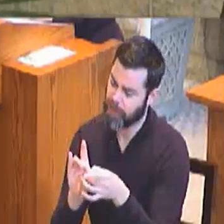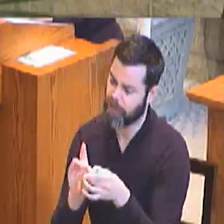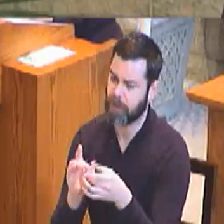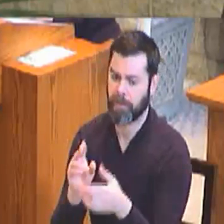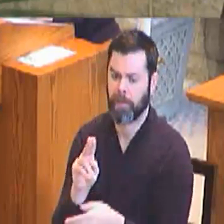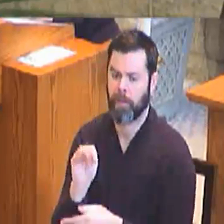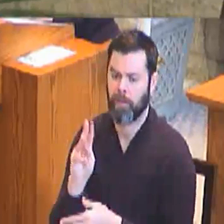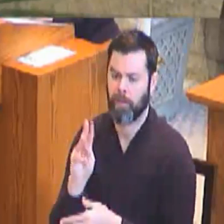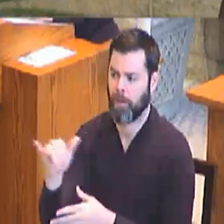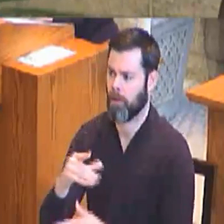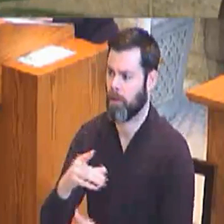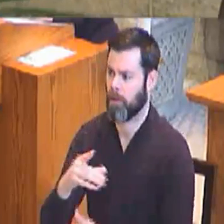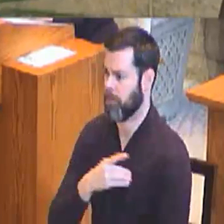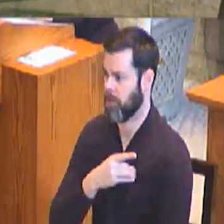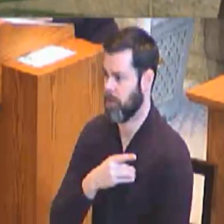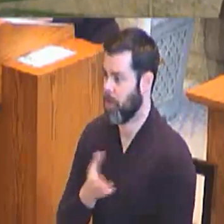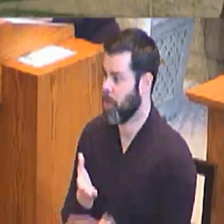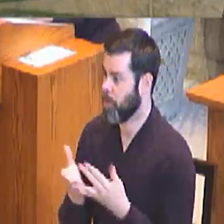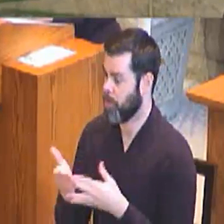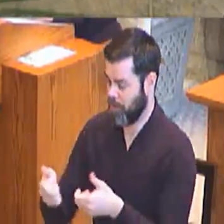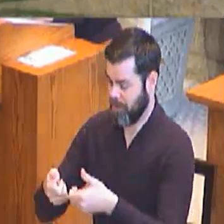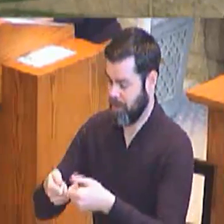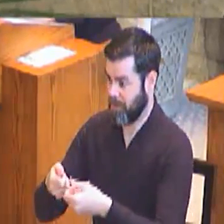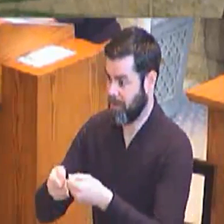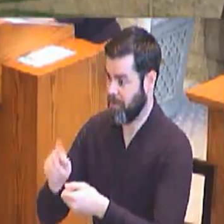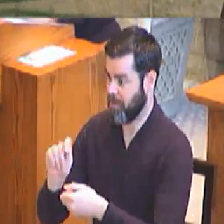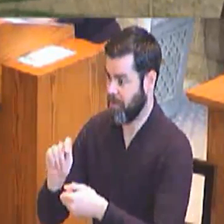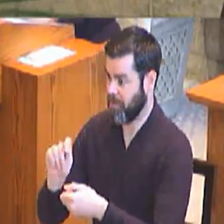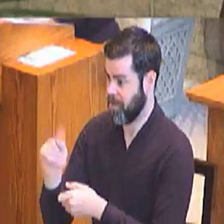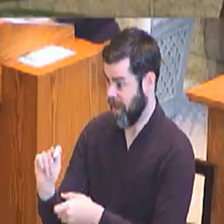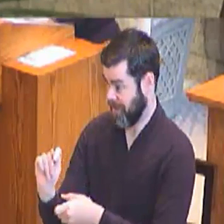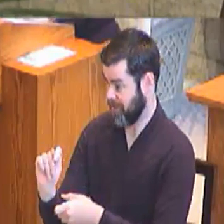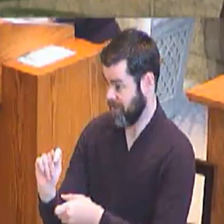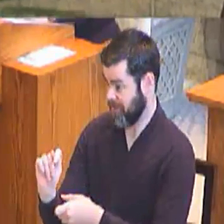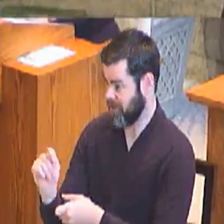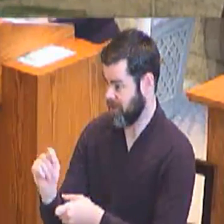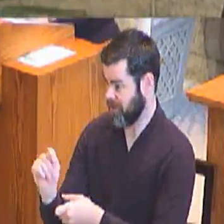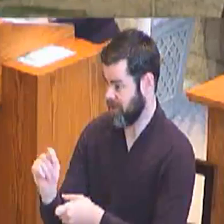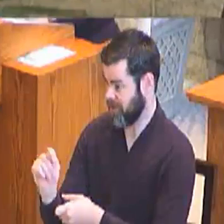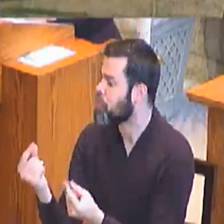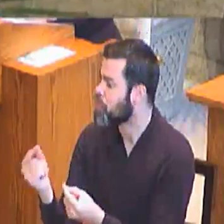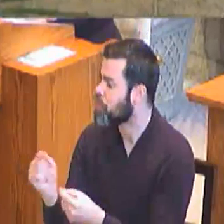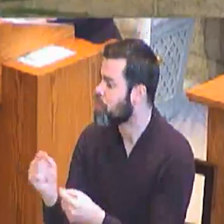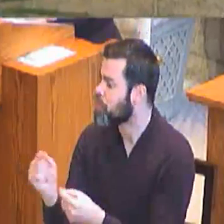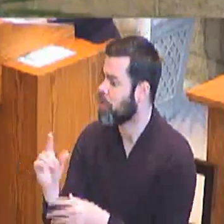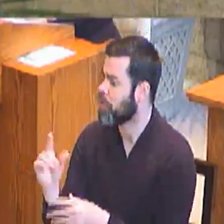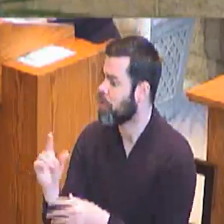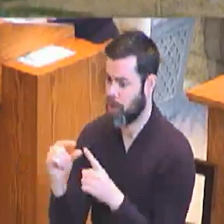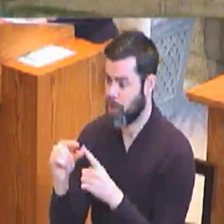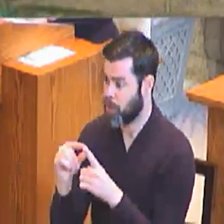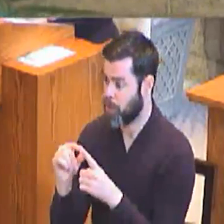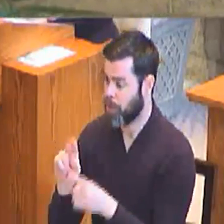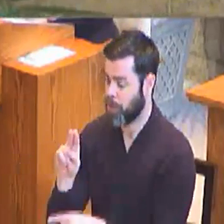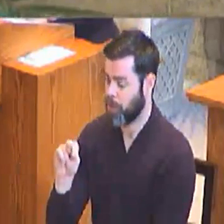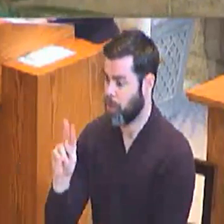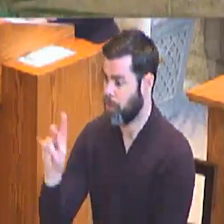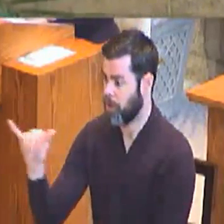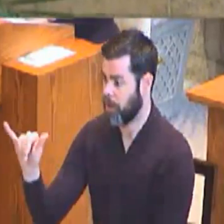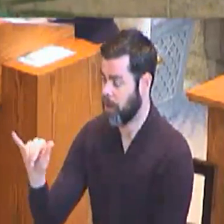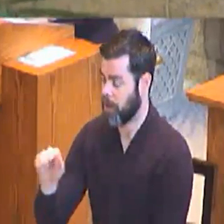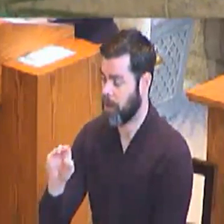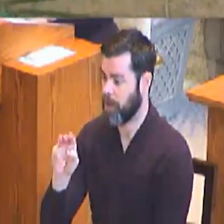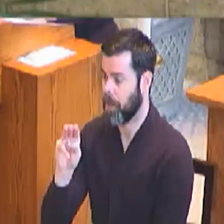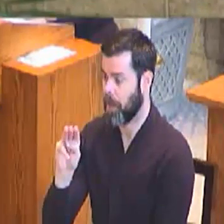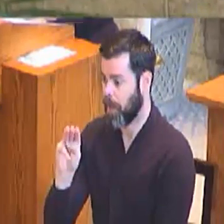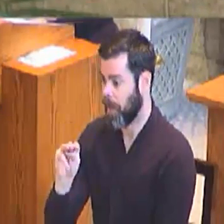Minneapolis via texting. All you need to do is text Unity Minneapolis